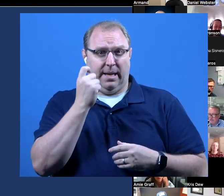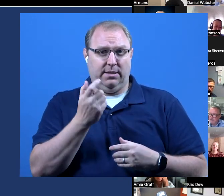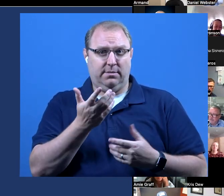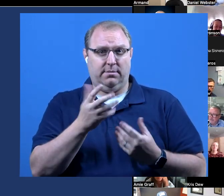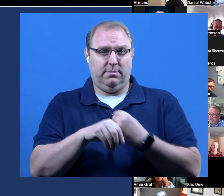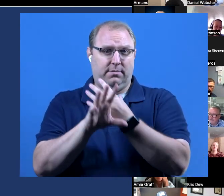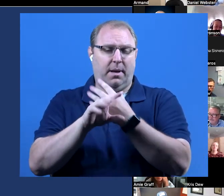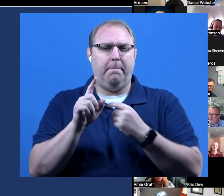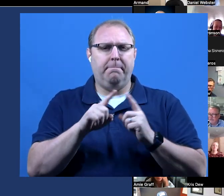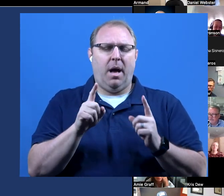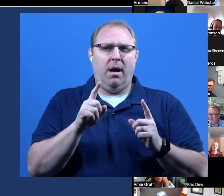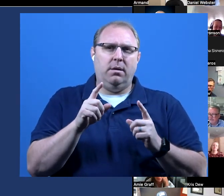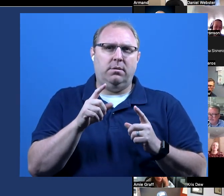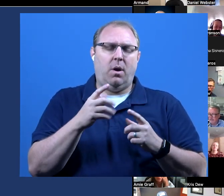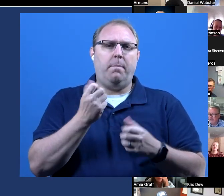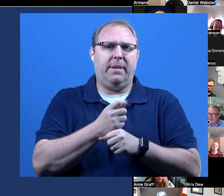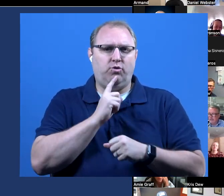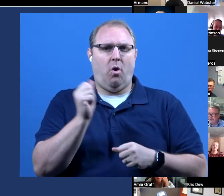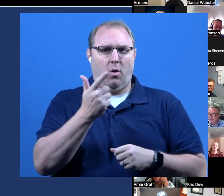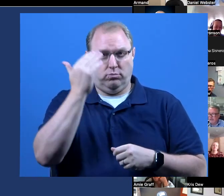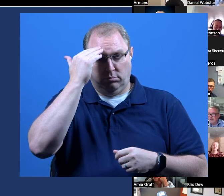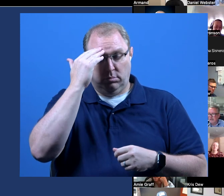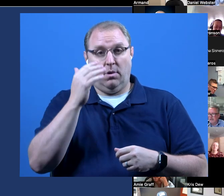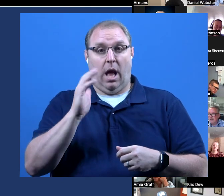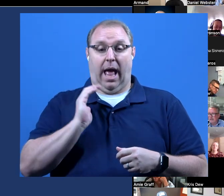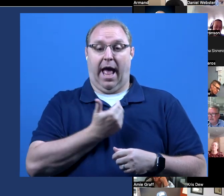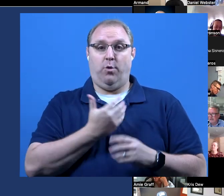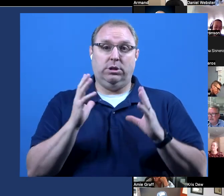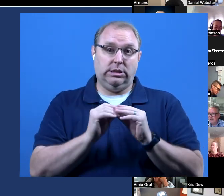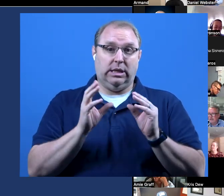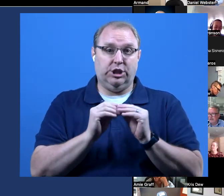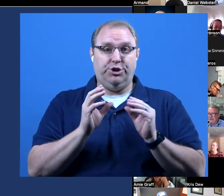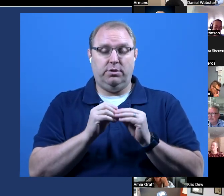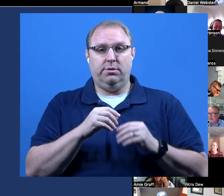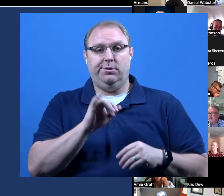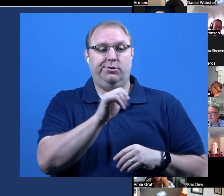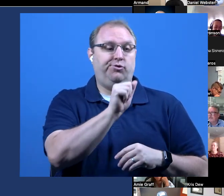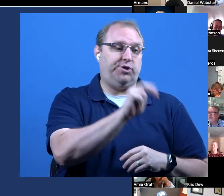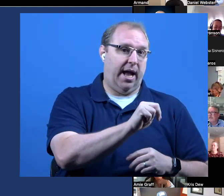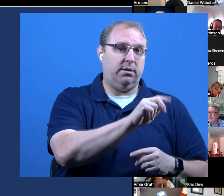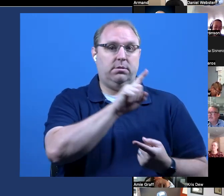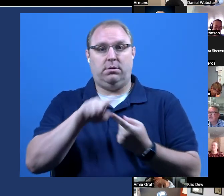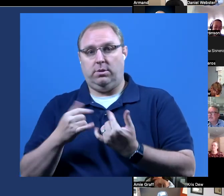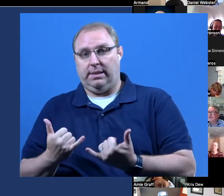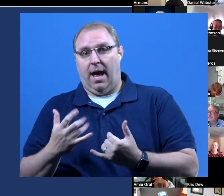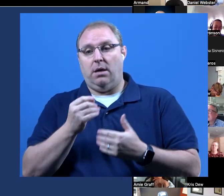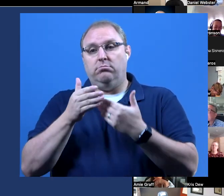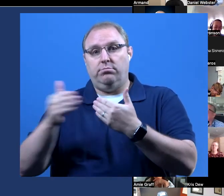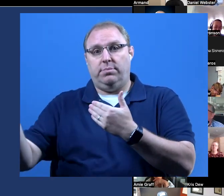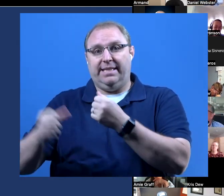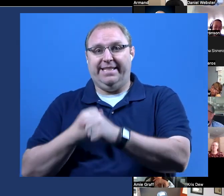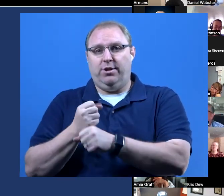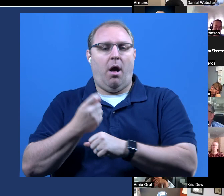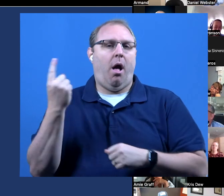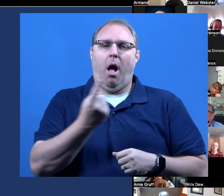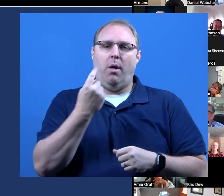and rewatch it. It's also there as a resource if there was something that you wanted to go back as a recap on any of the sessions. Also, once again, within